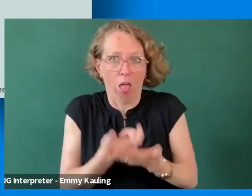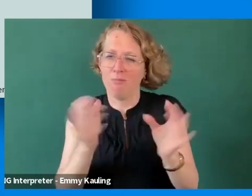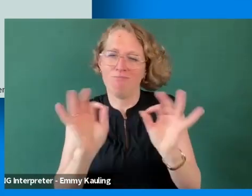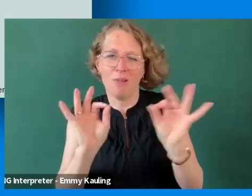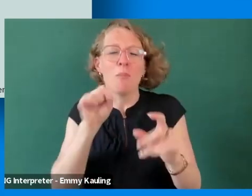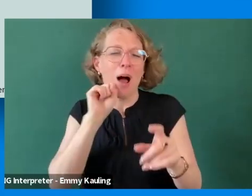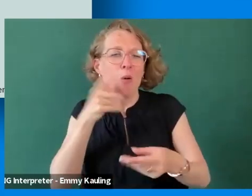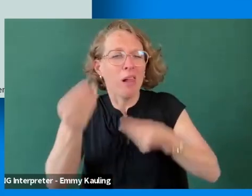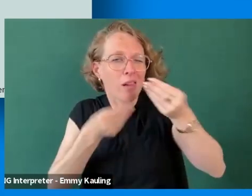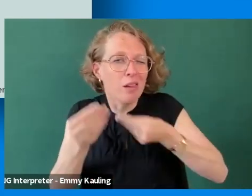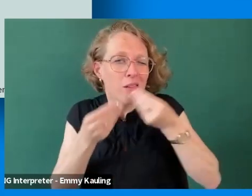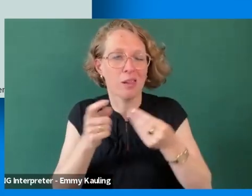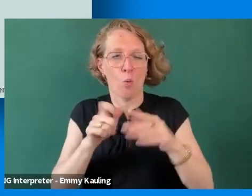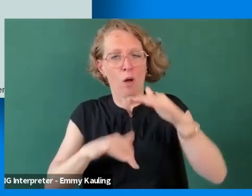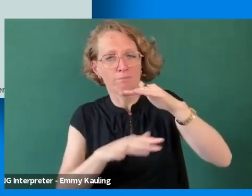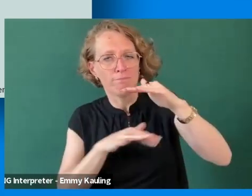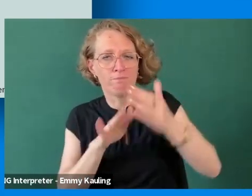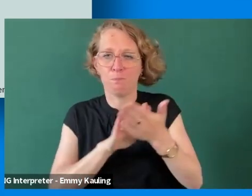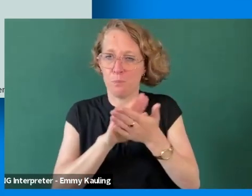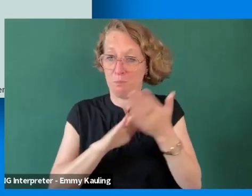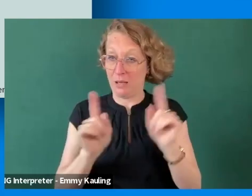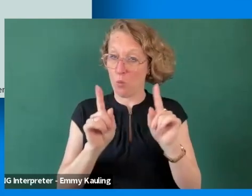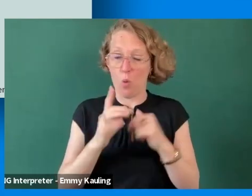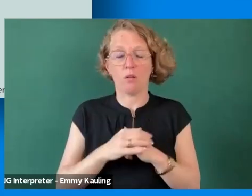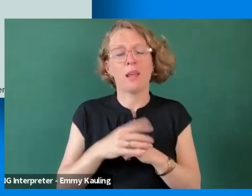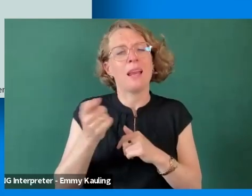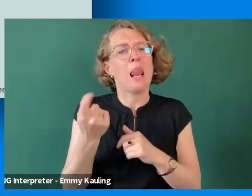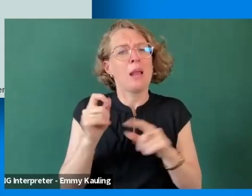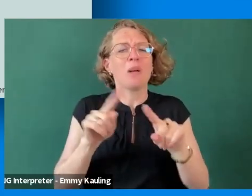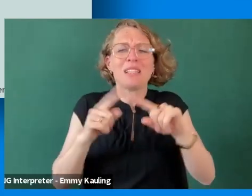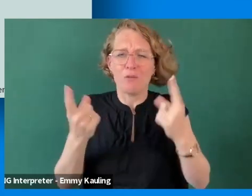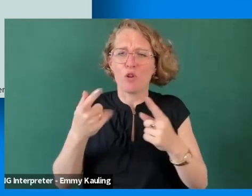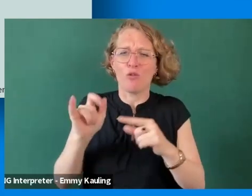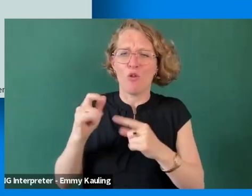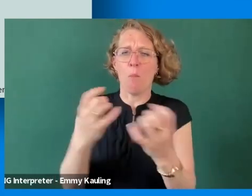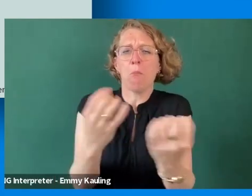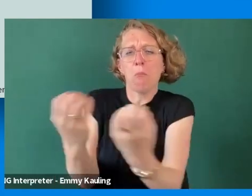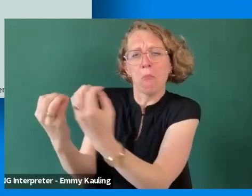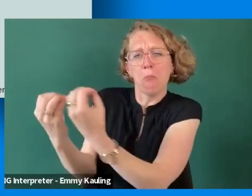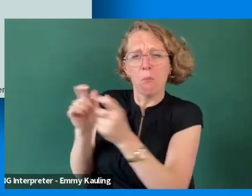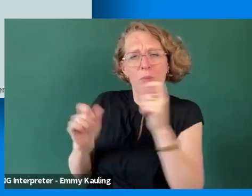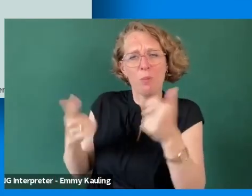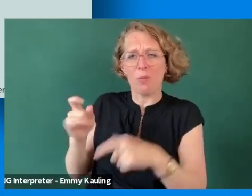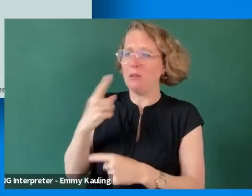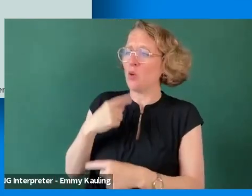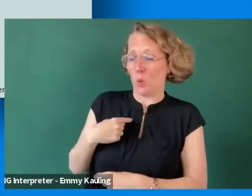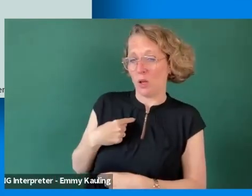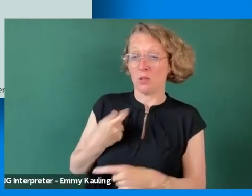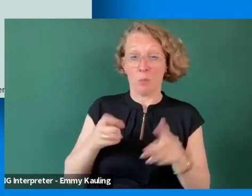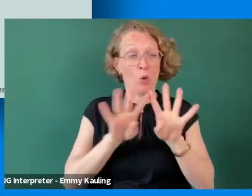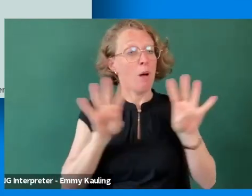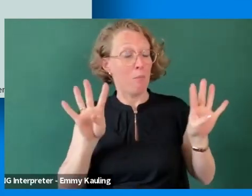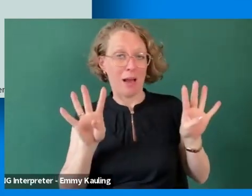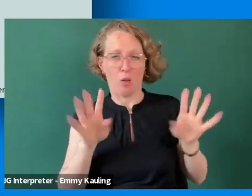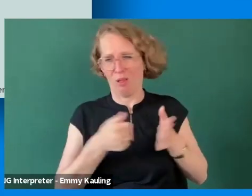by this. And this goes slightly beyond what we heard reported, that of course in panels it's